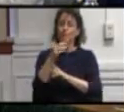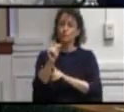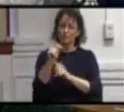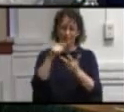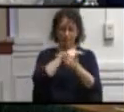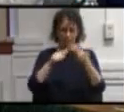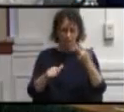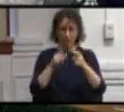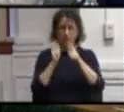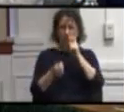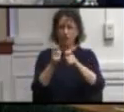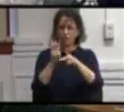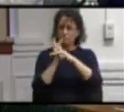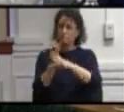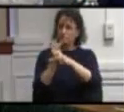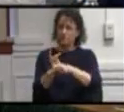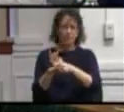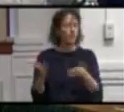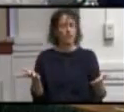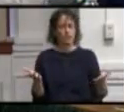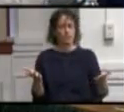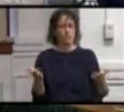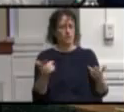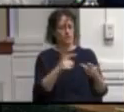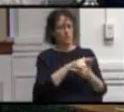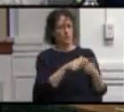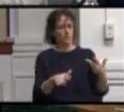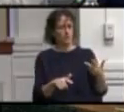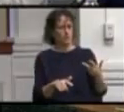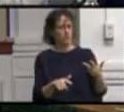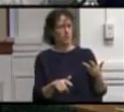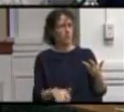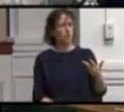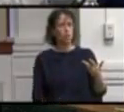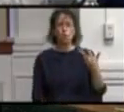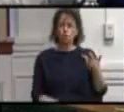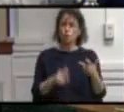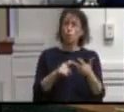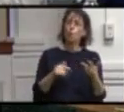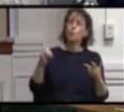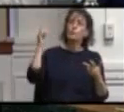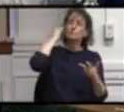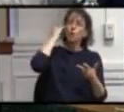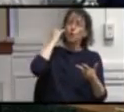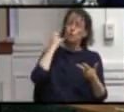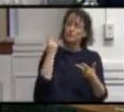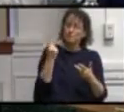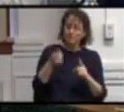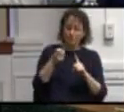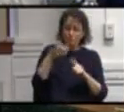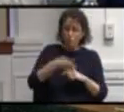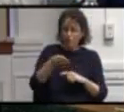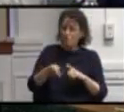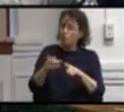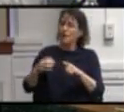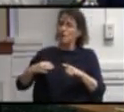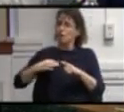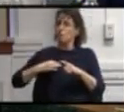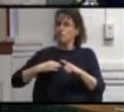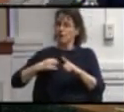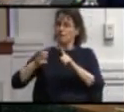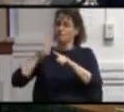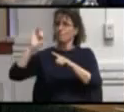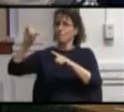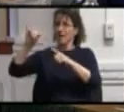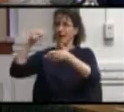that funding can be used to the extent possible to leverage other funds that may be available through the Wyndham